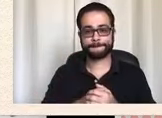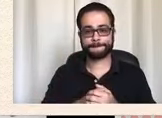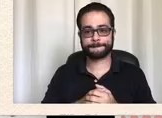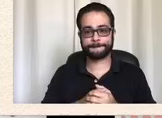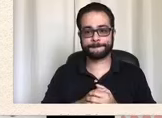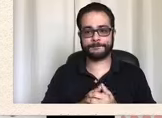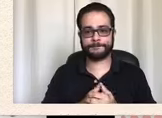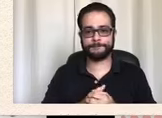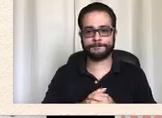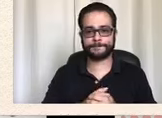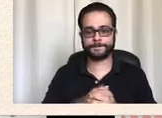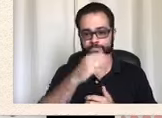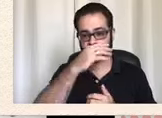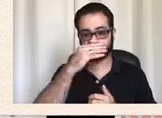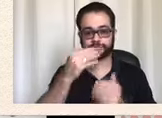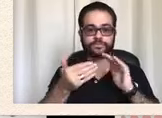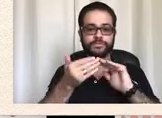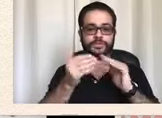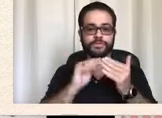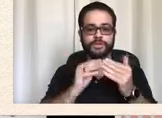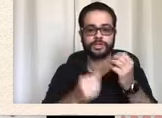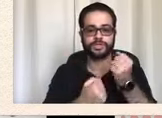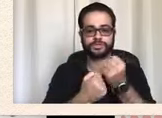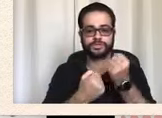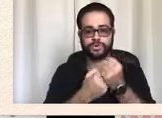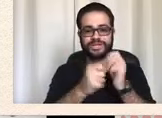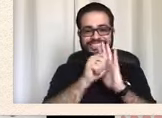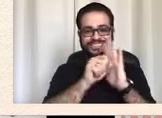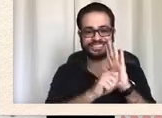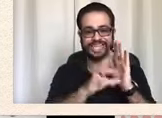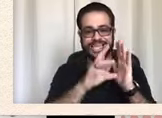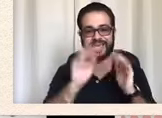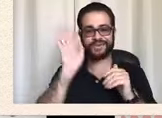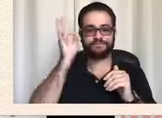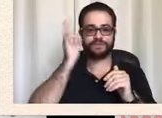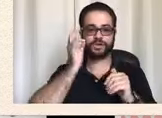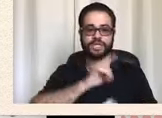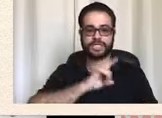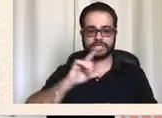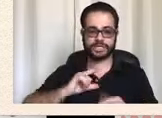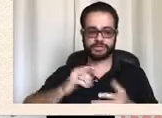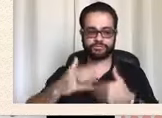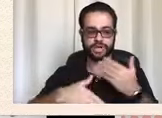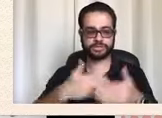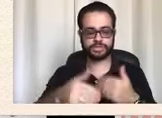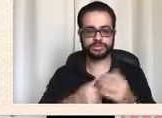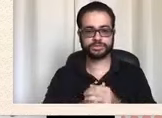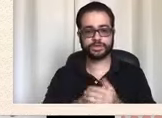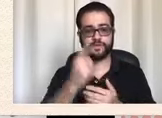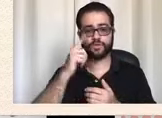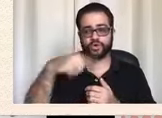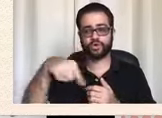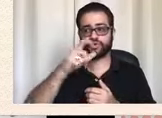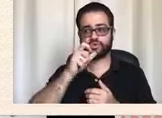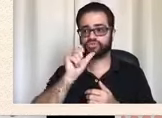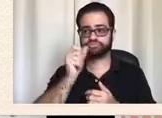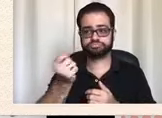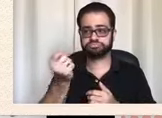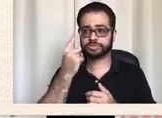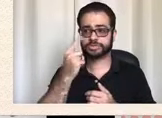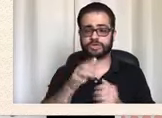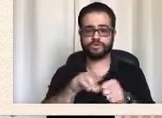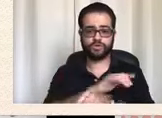all right, so community support, state and federal legislative processes. You know, there's, for you guys who don't really understand the whole legislative